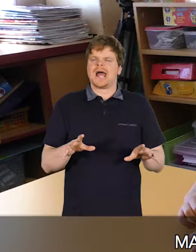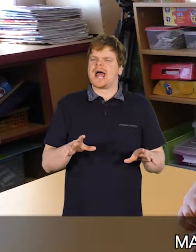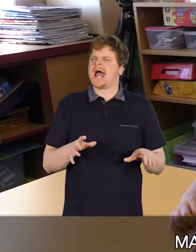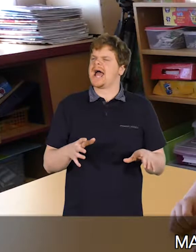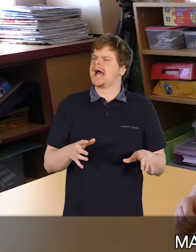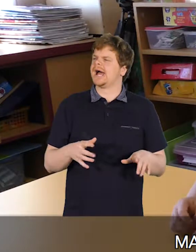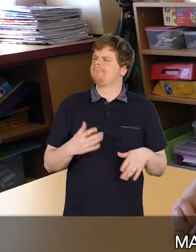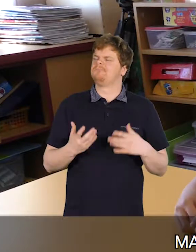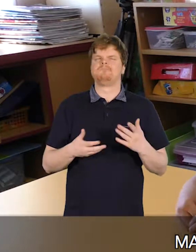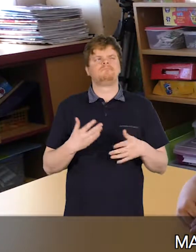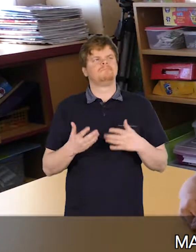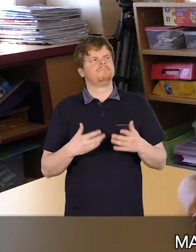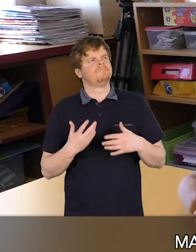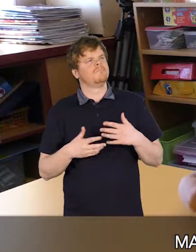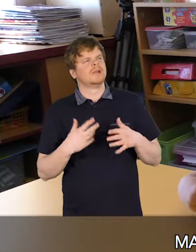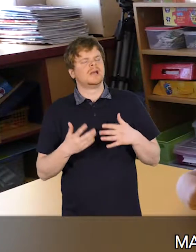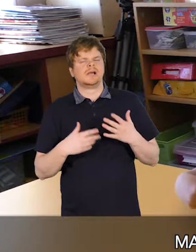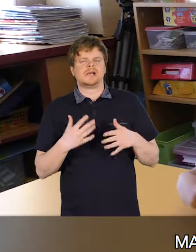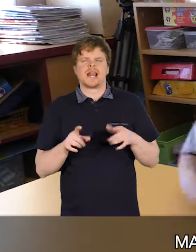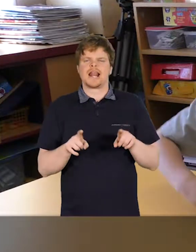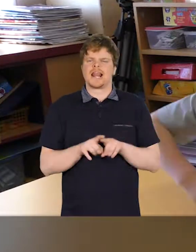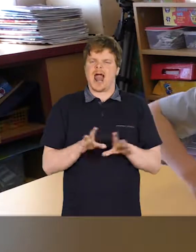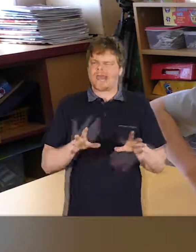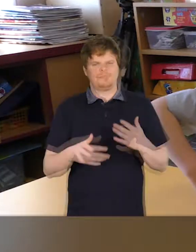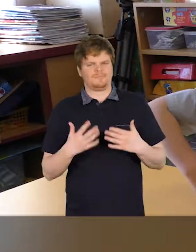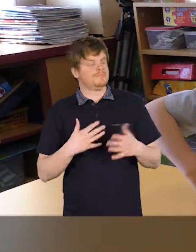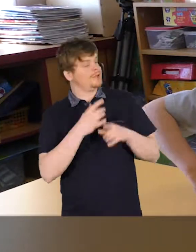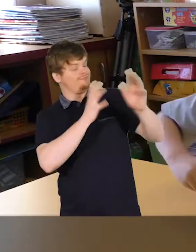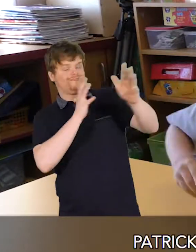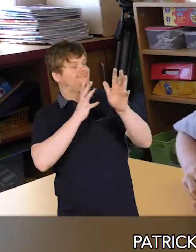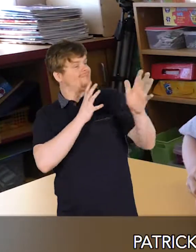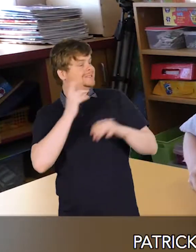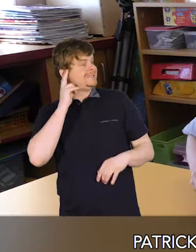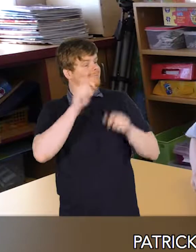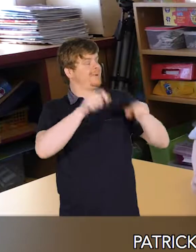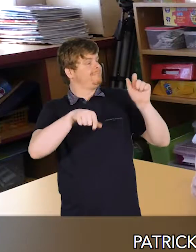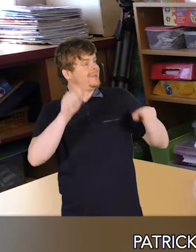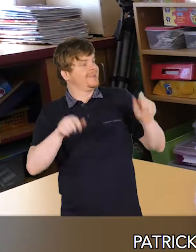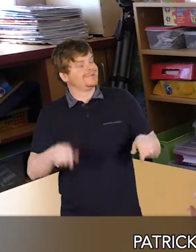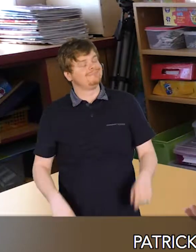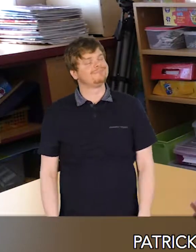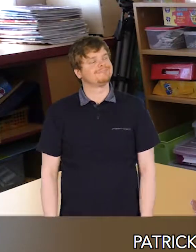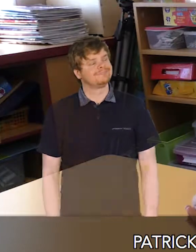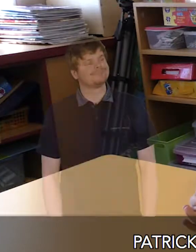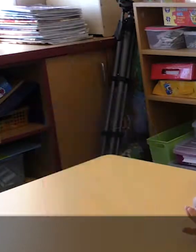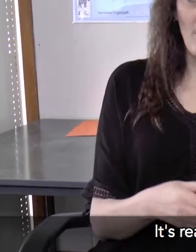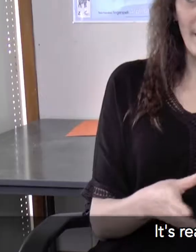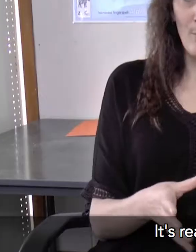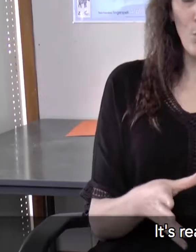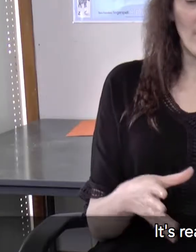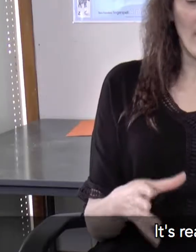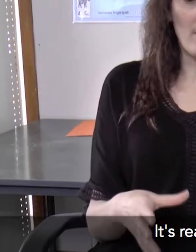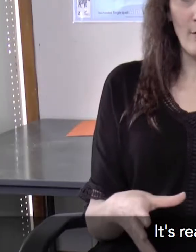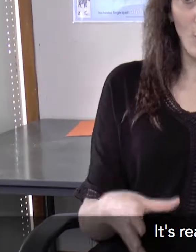Yeah. And you like doing like you can talk to different people that are deaf. It's